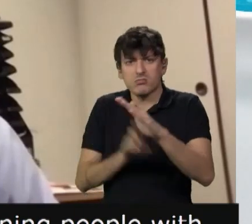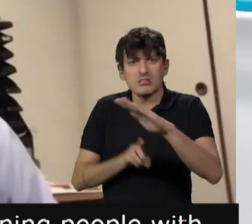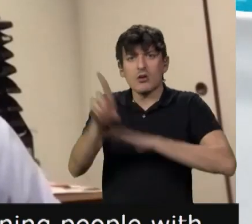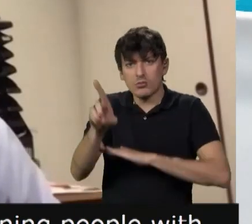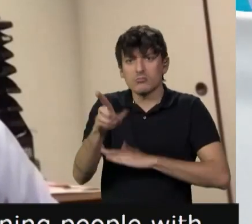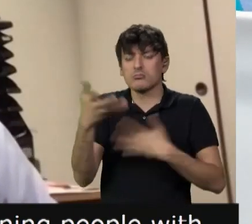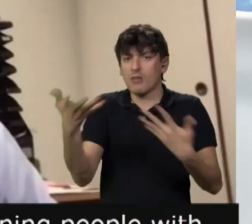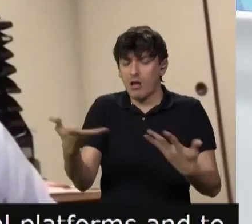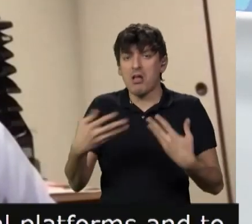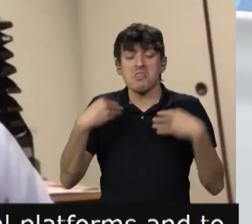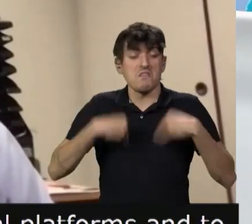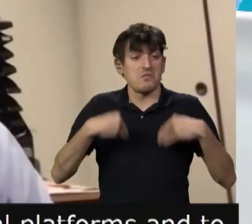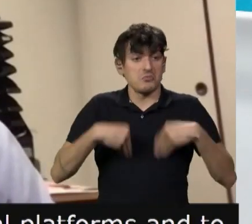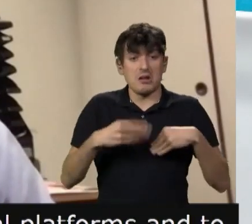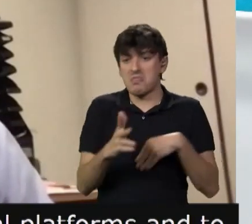opportunities in development